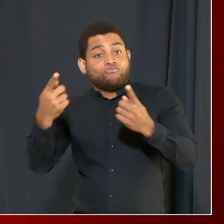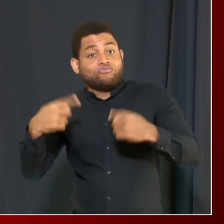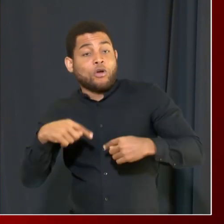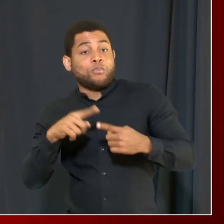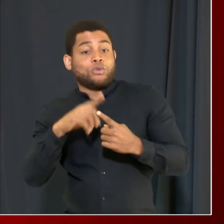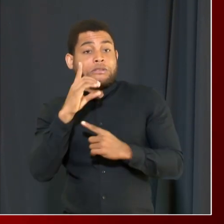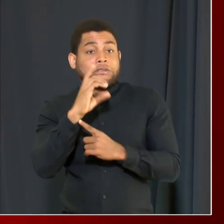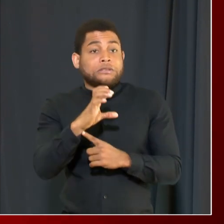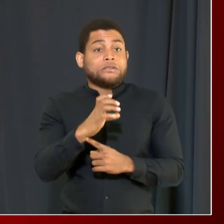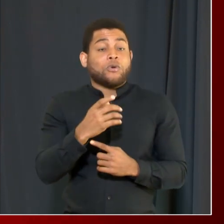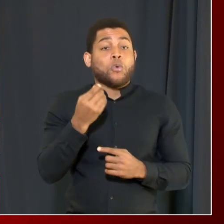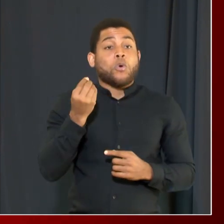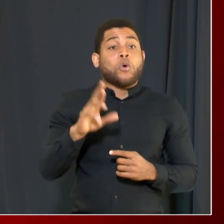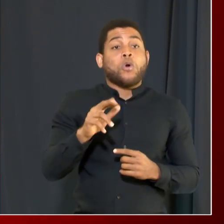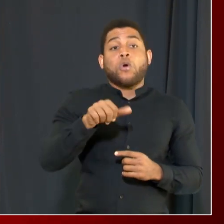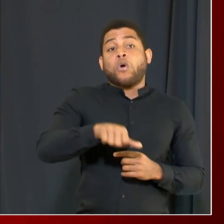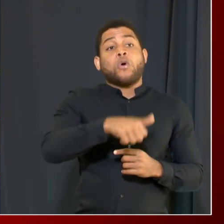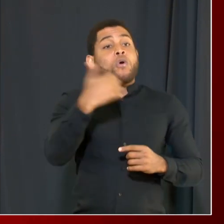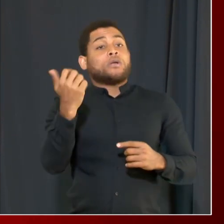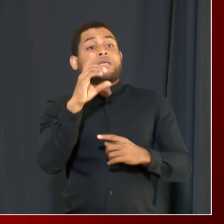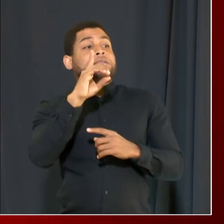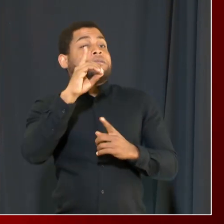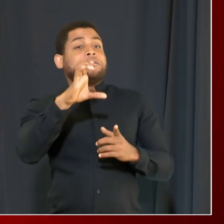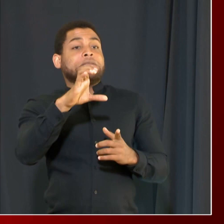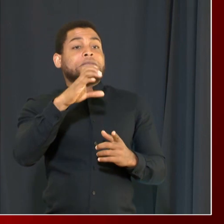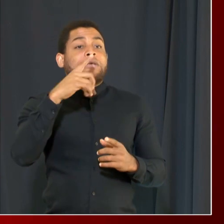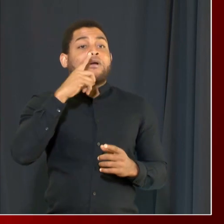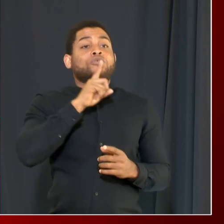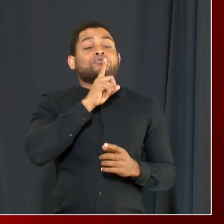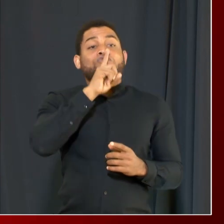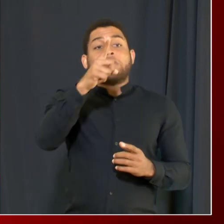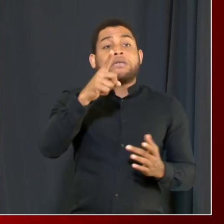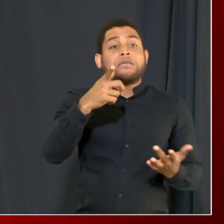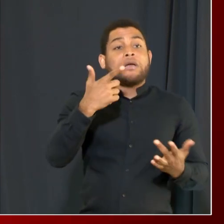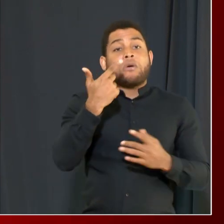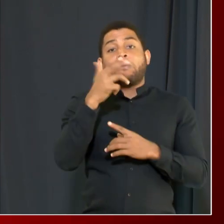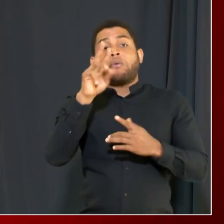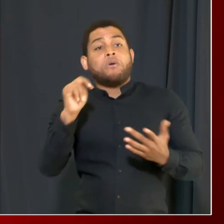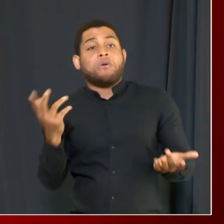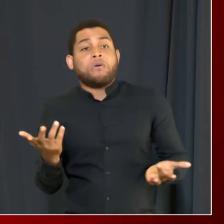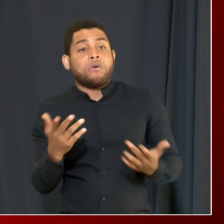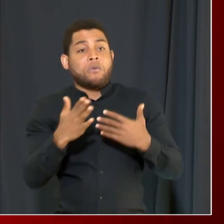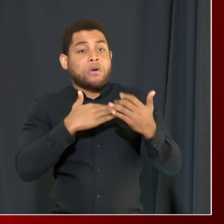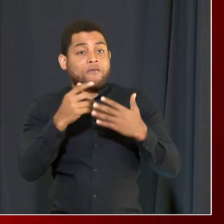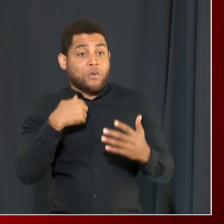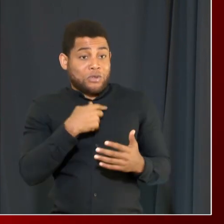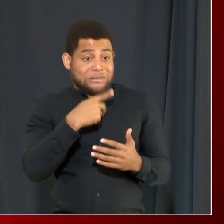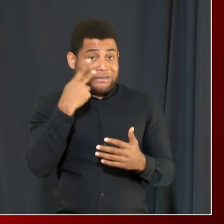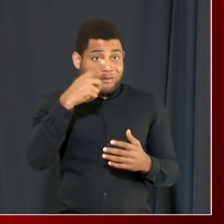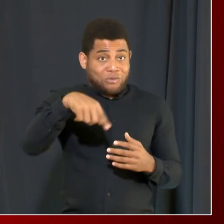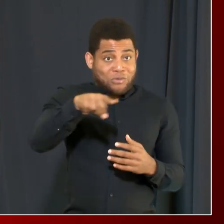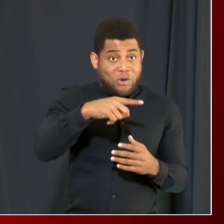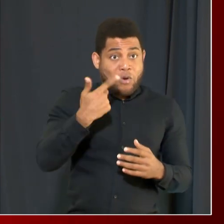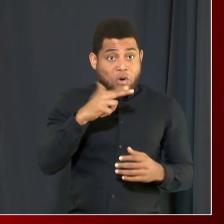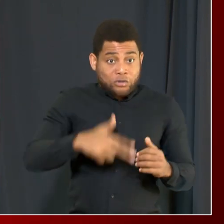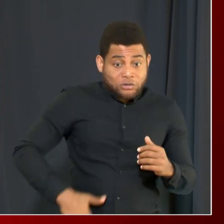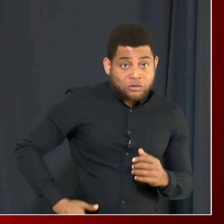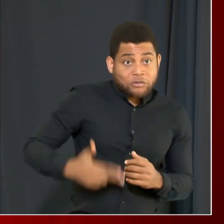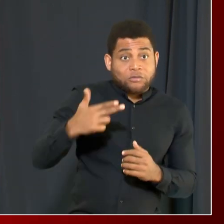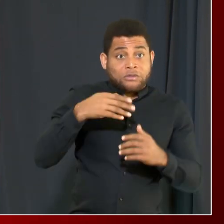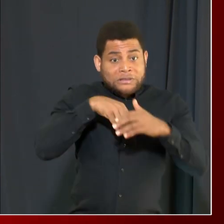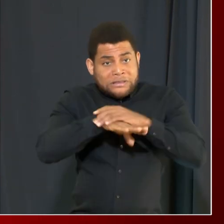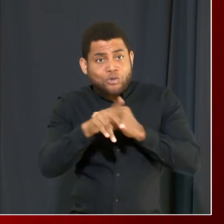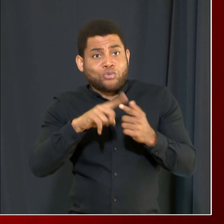deserialized guns or otherwise, and penalties around some of what we see in the gun trafficking space. And so we're hopeful that we'll continue to be able to work